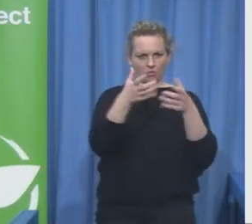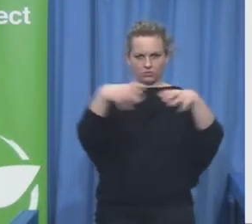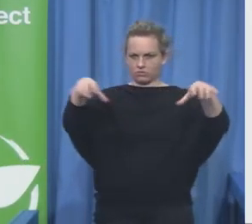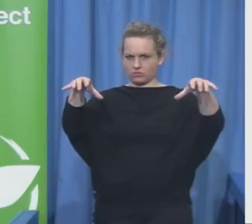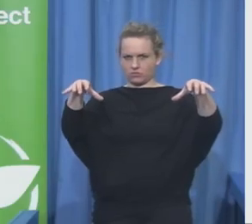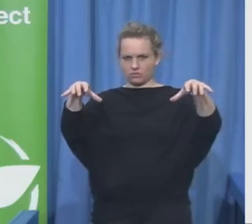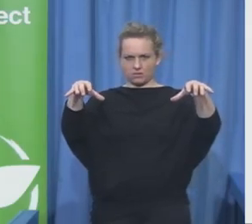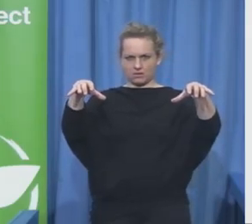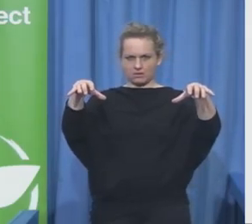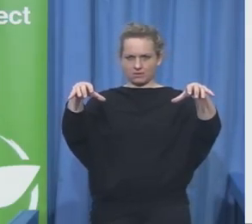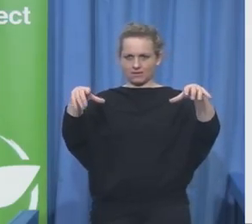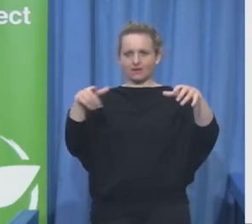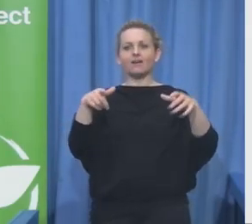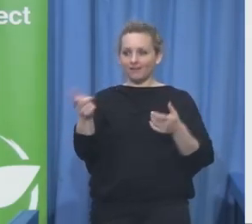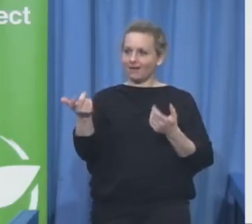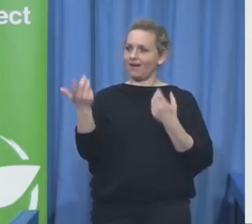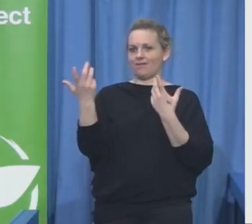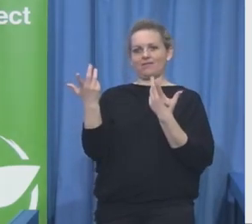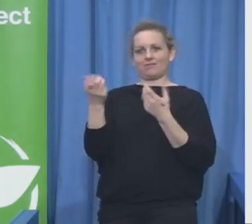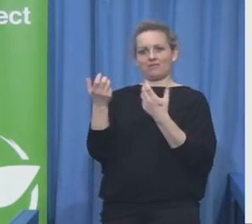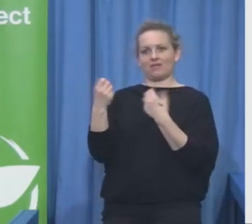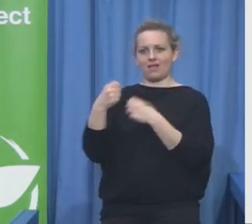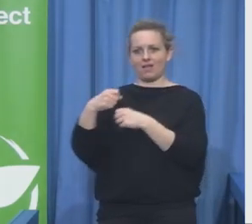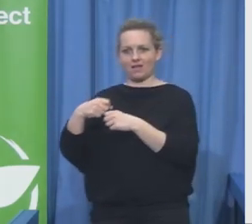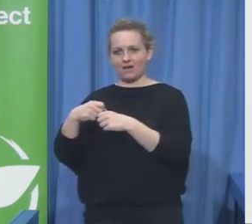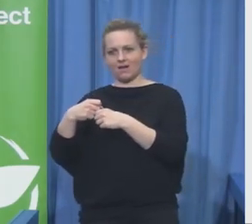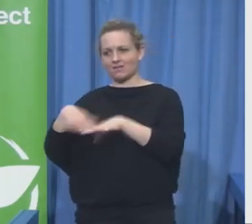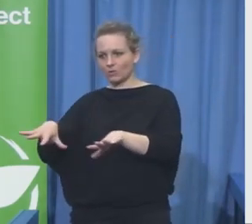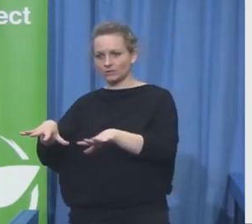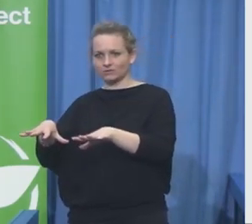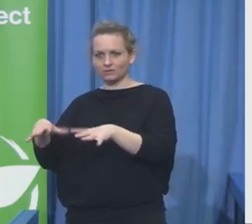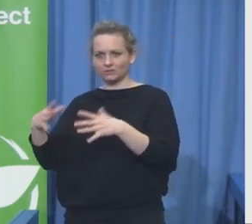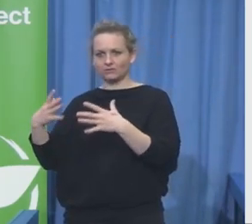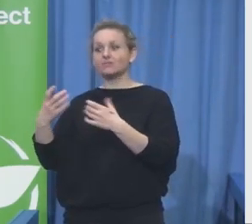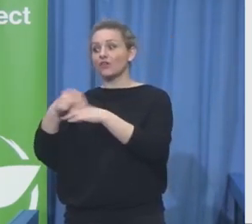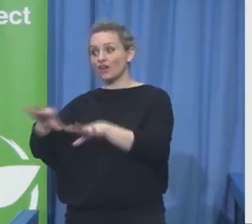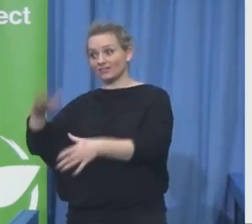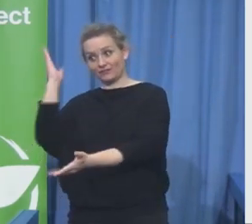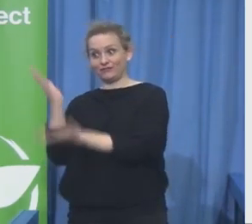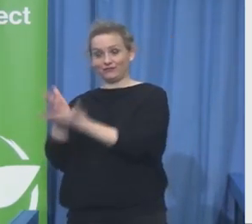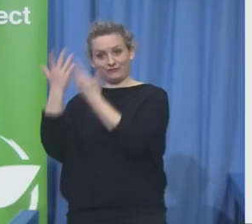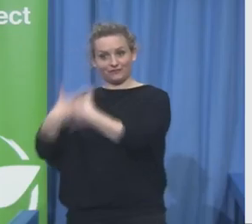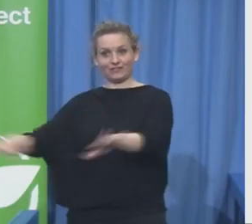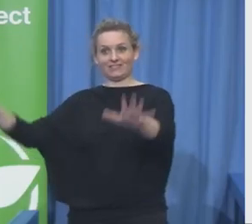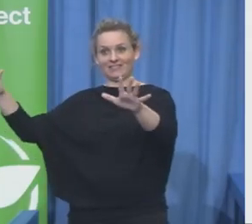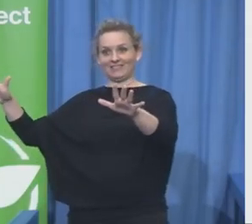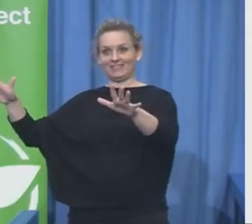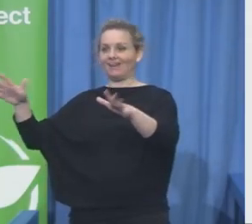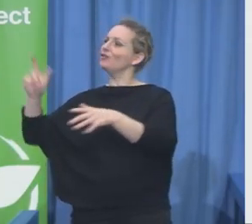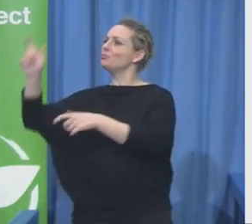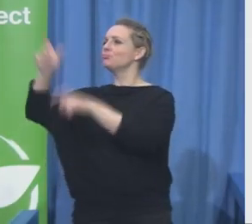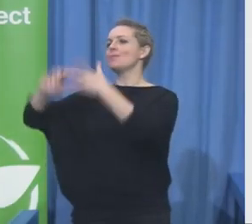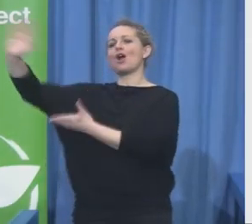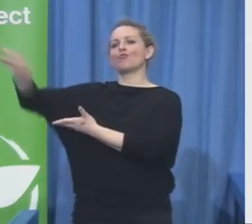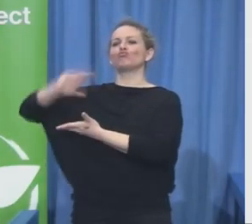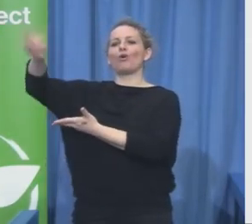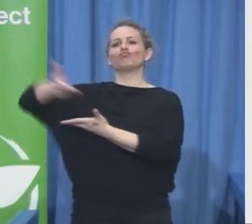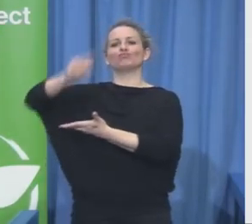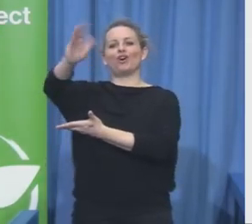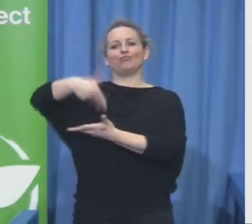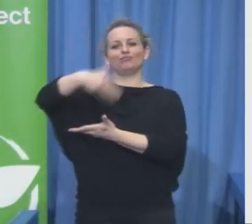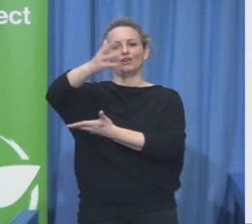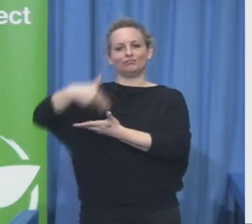someone to your party. Inclusion is asking them to dance, right? We have to prepare